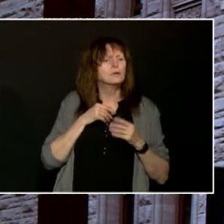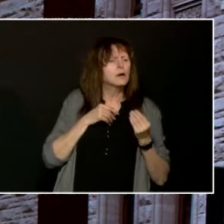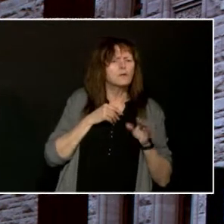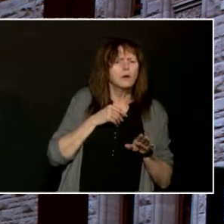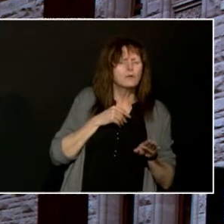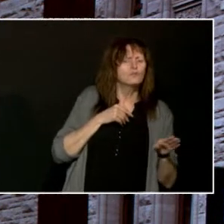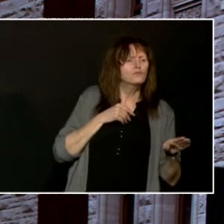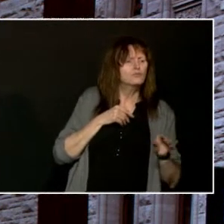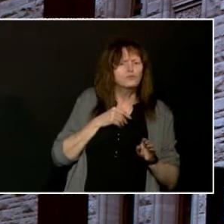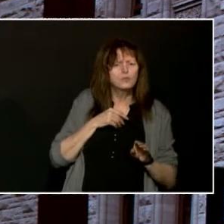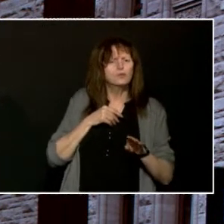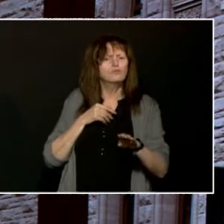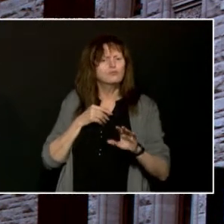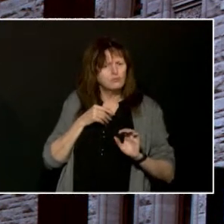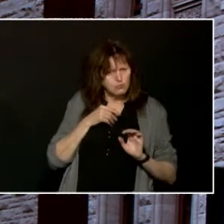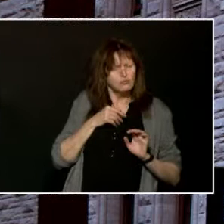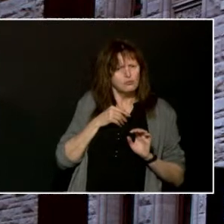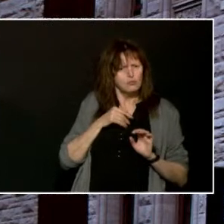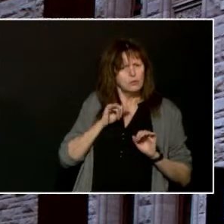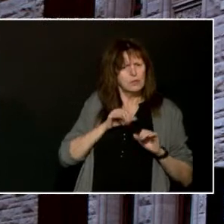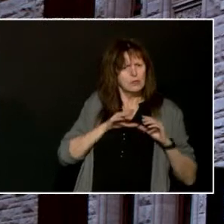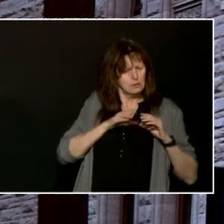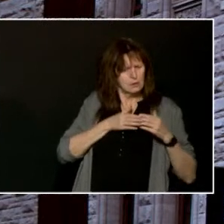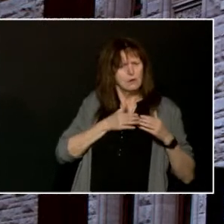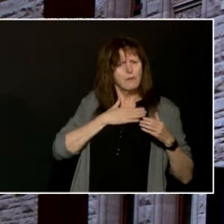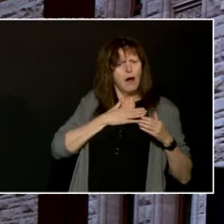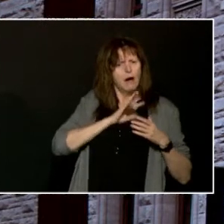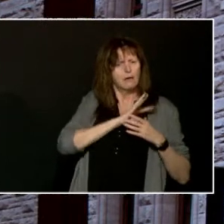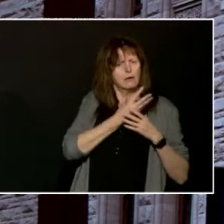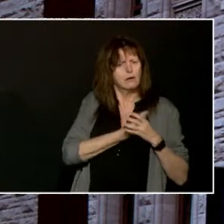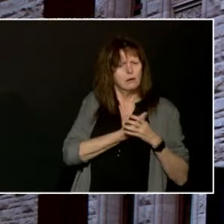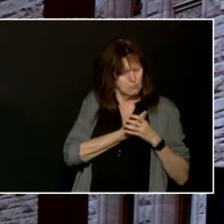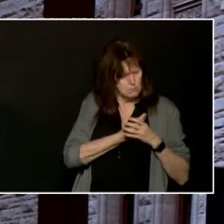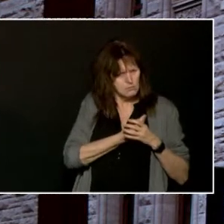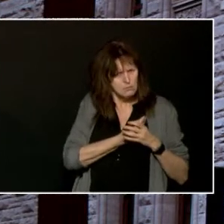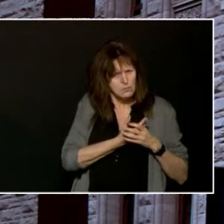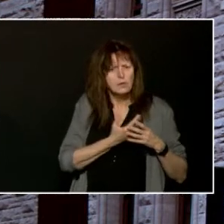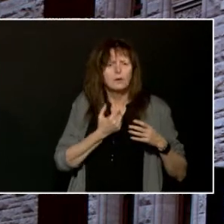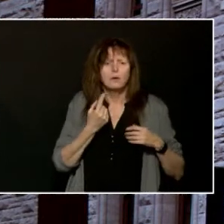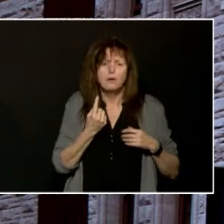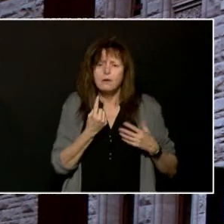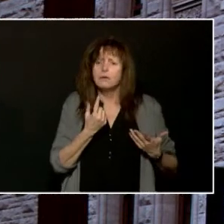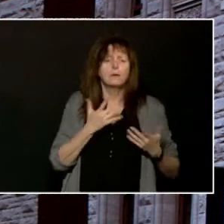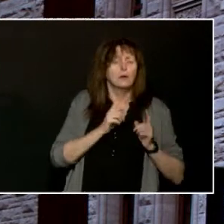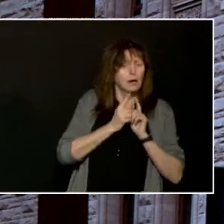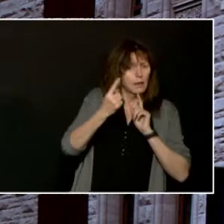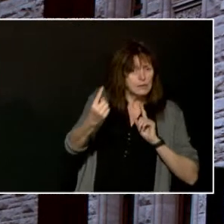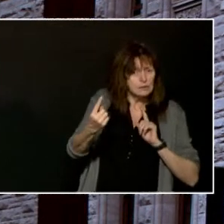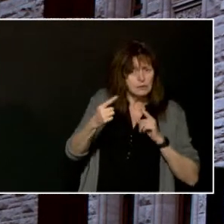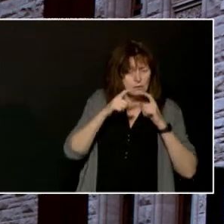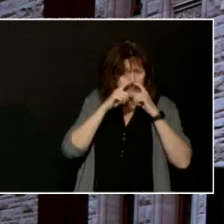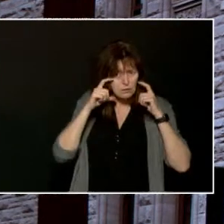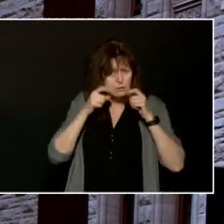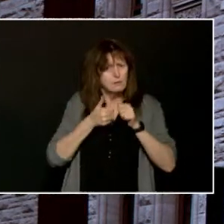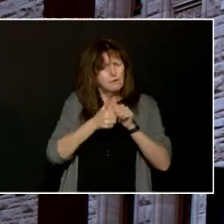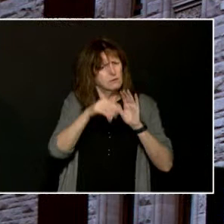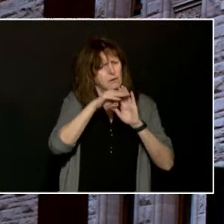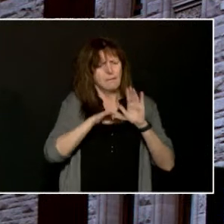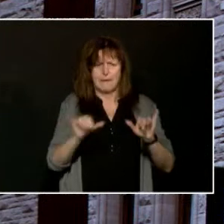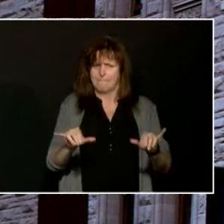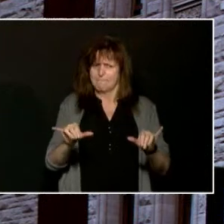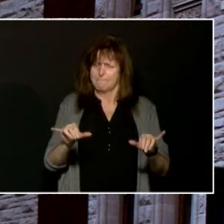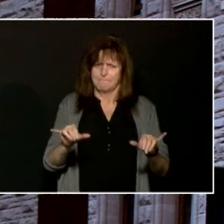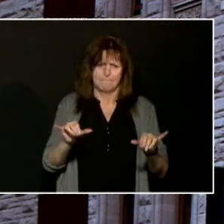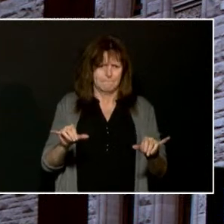doing it within your household or yourself and maintaining that distancing, masking, and all the protections you need to do. Because in the past, when we've had